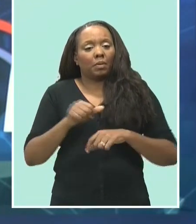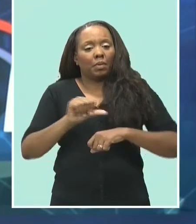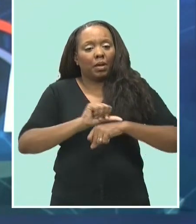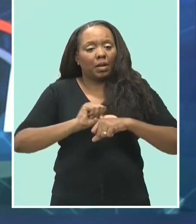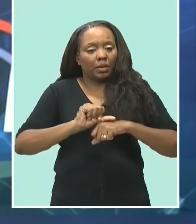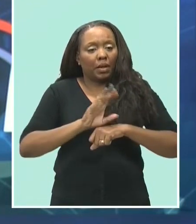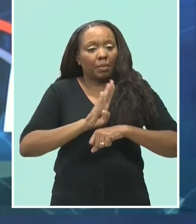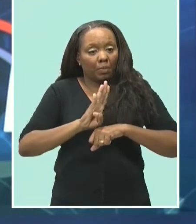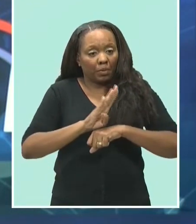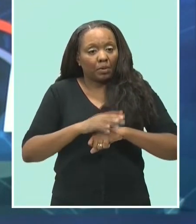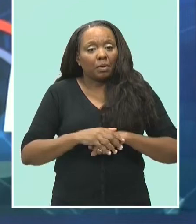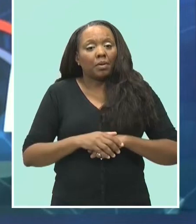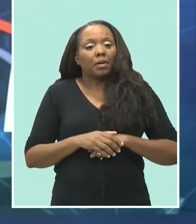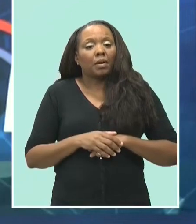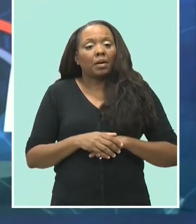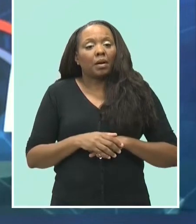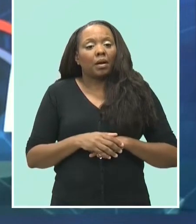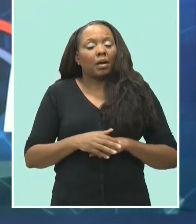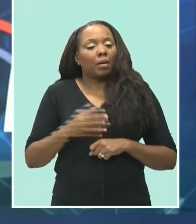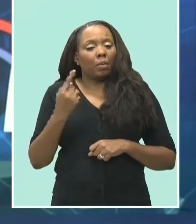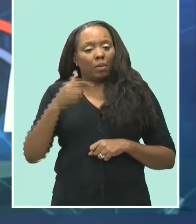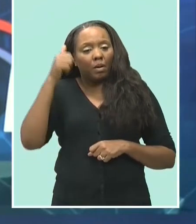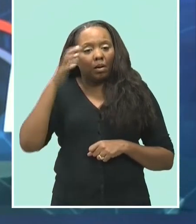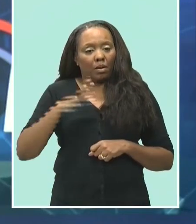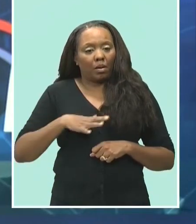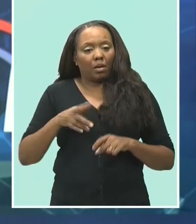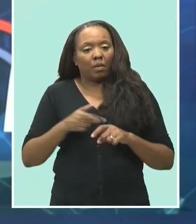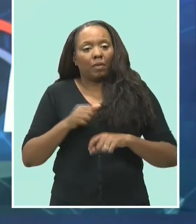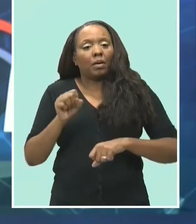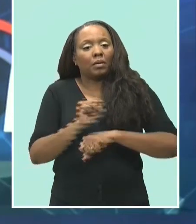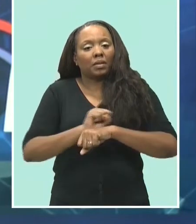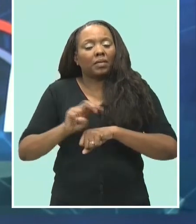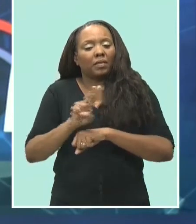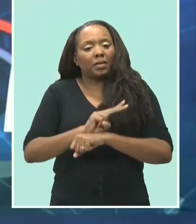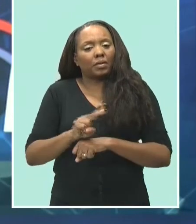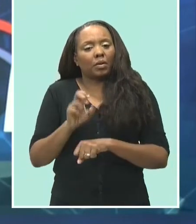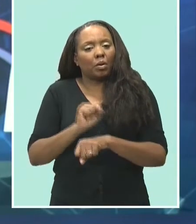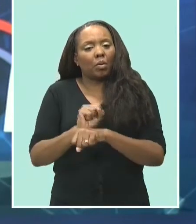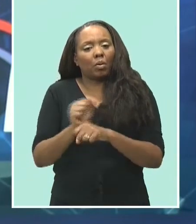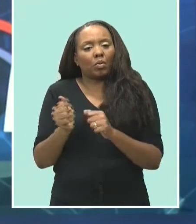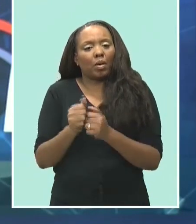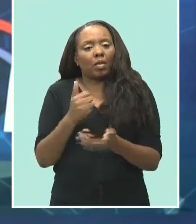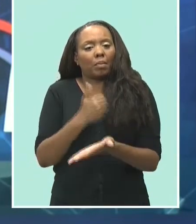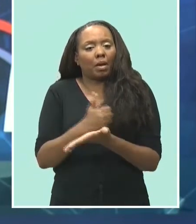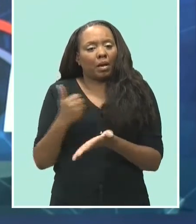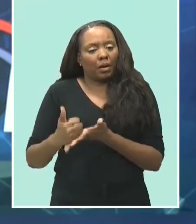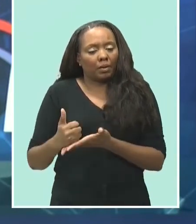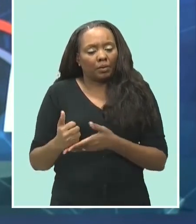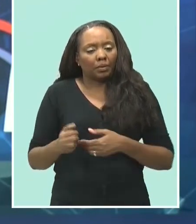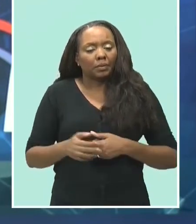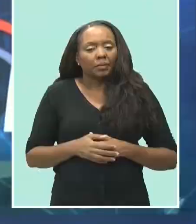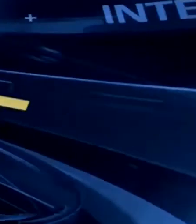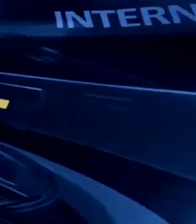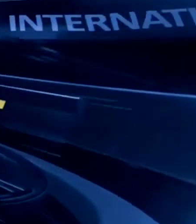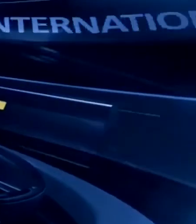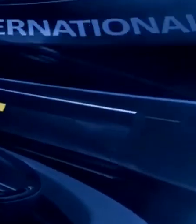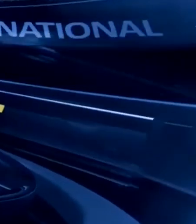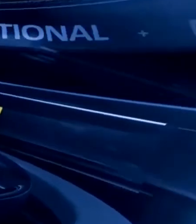were appointed by Antigua and Barbuda, and banker Isaac Solomon from St. Vincent and the Grenadines.